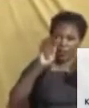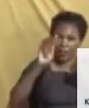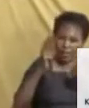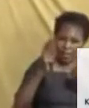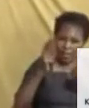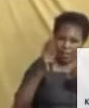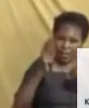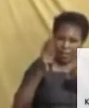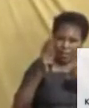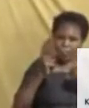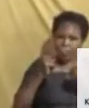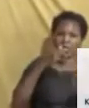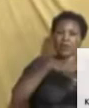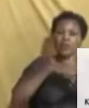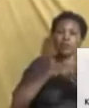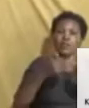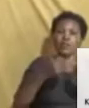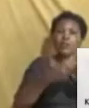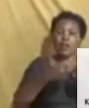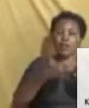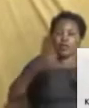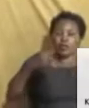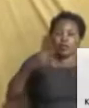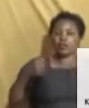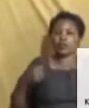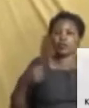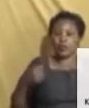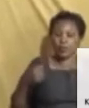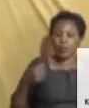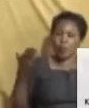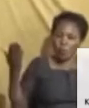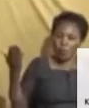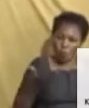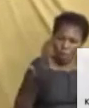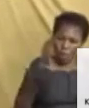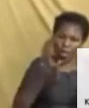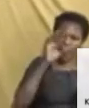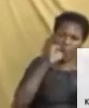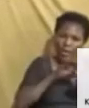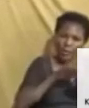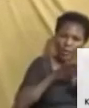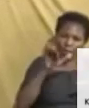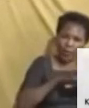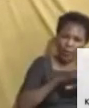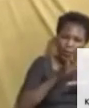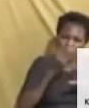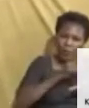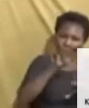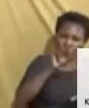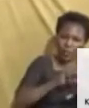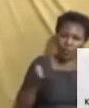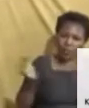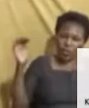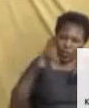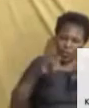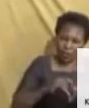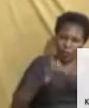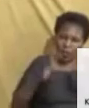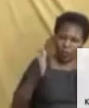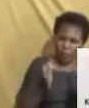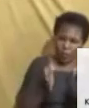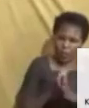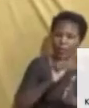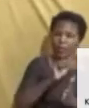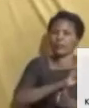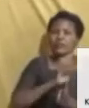underscores separation, where elected members of the National Assembly and the